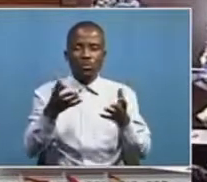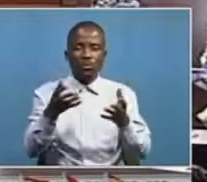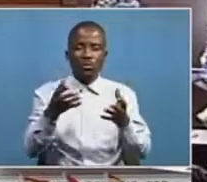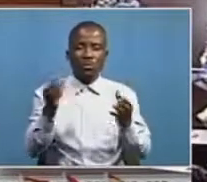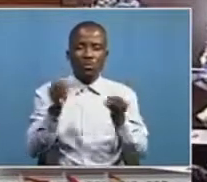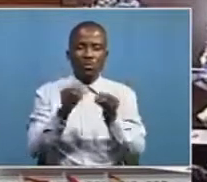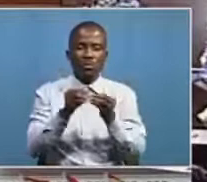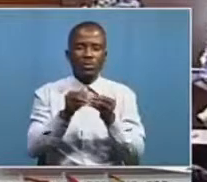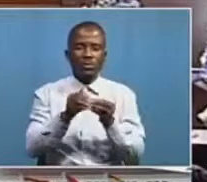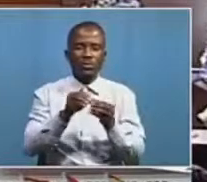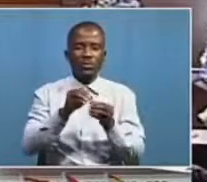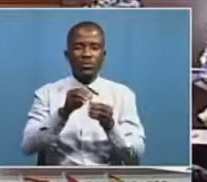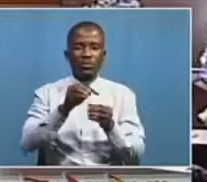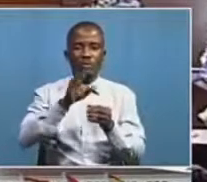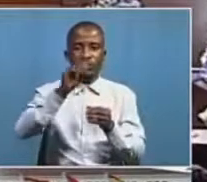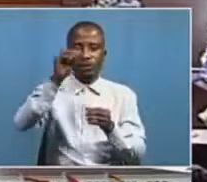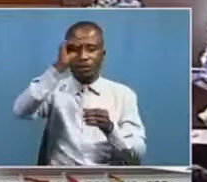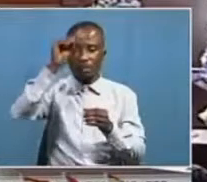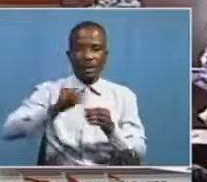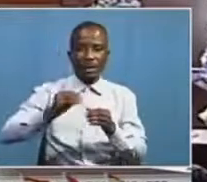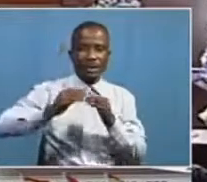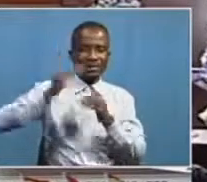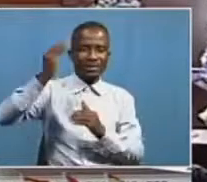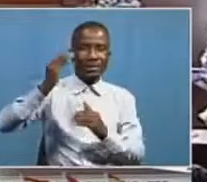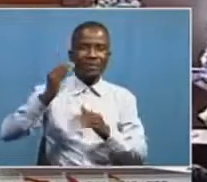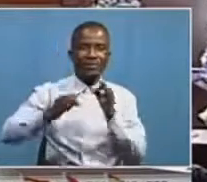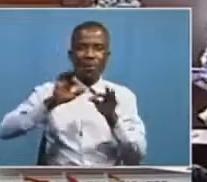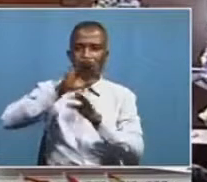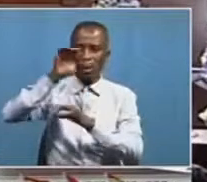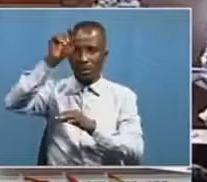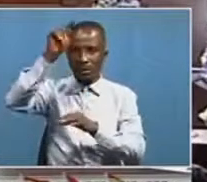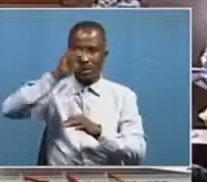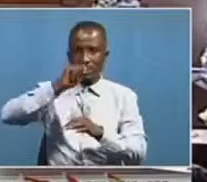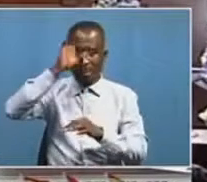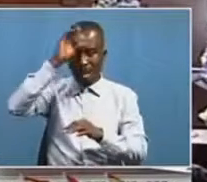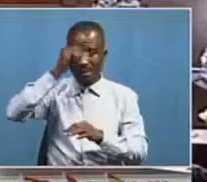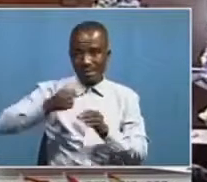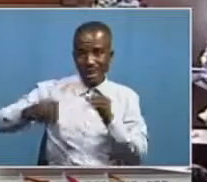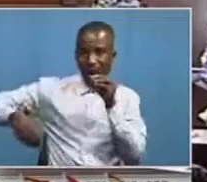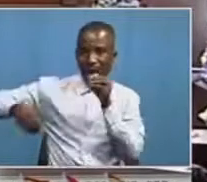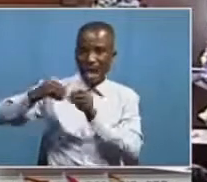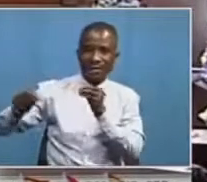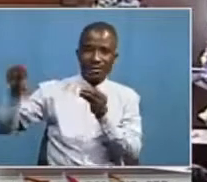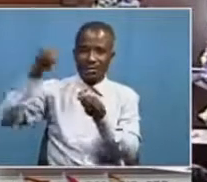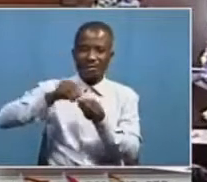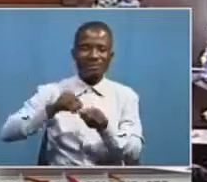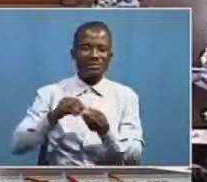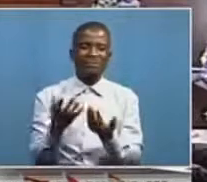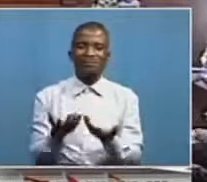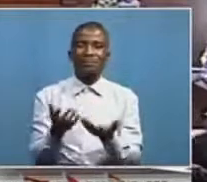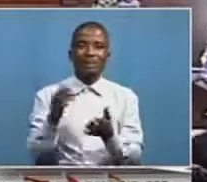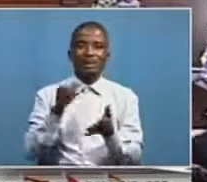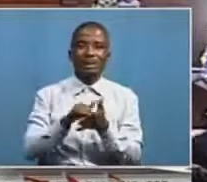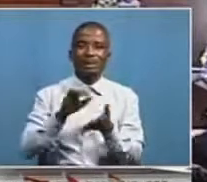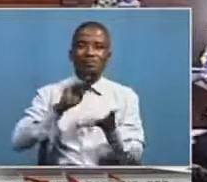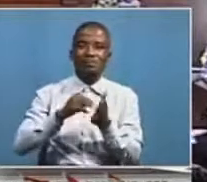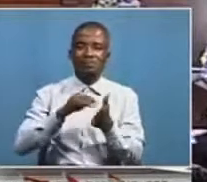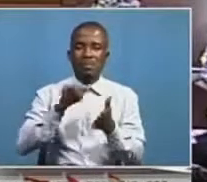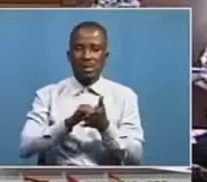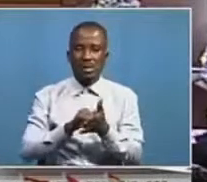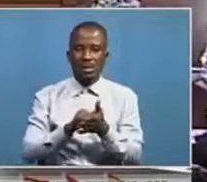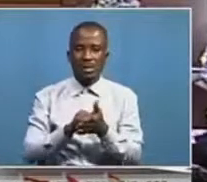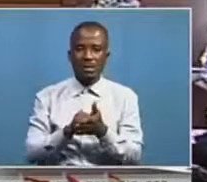50% threshold if all the votes of Techim and South was allocated to the petitioner. This will mean crediting